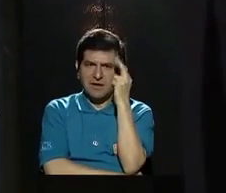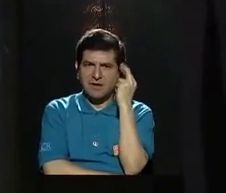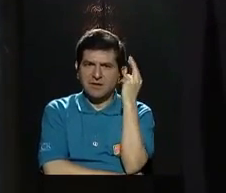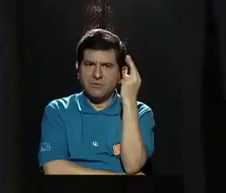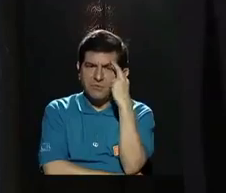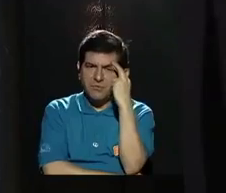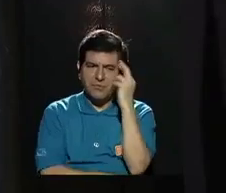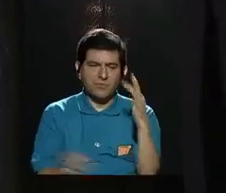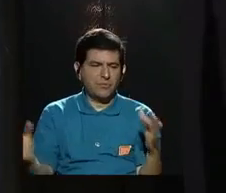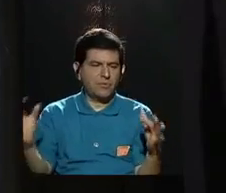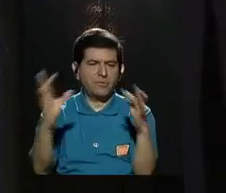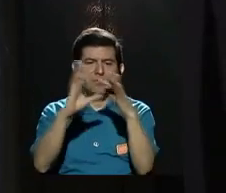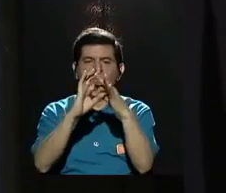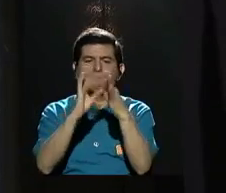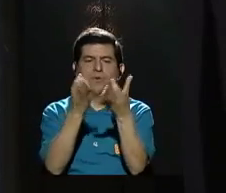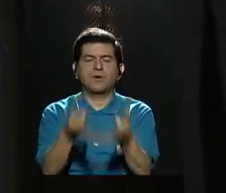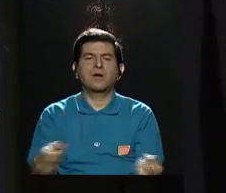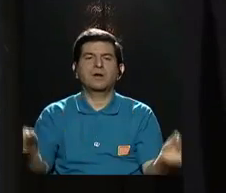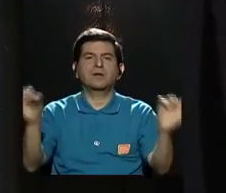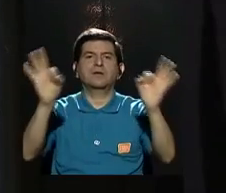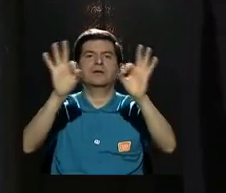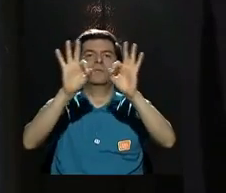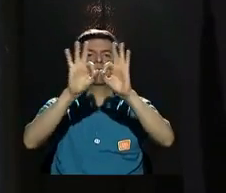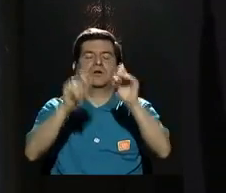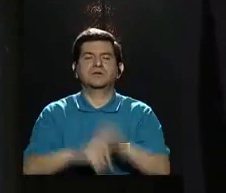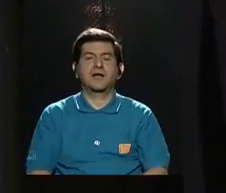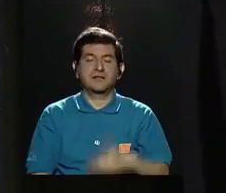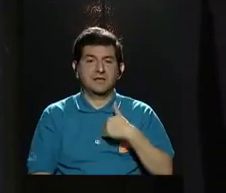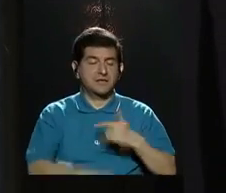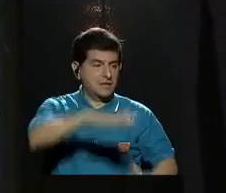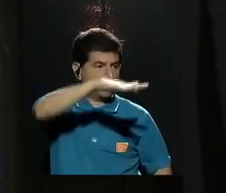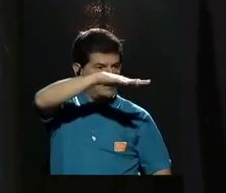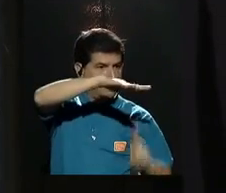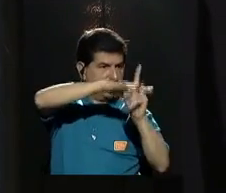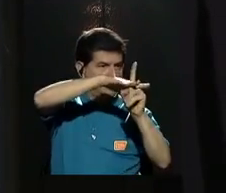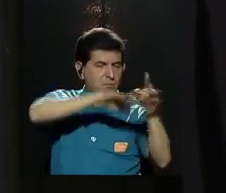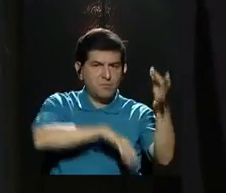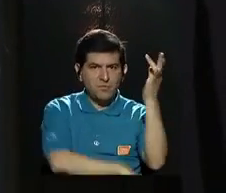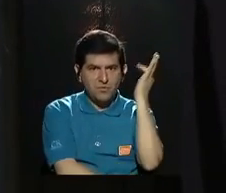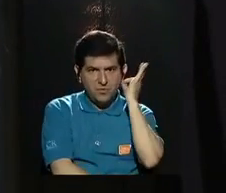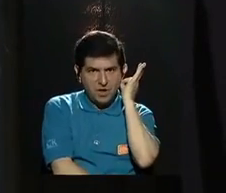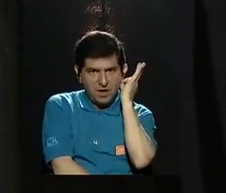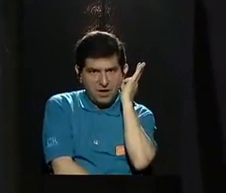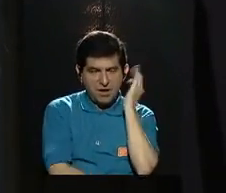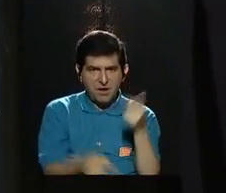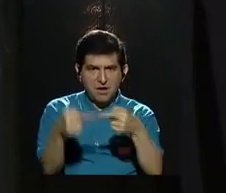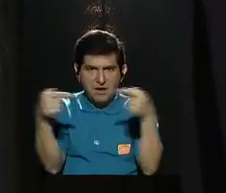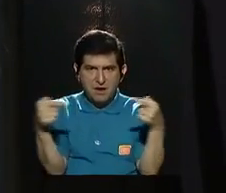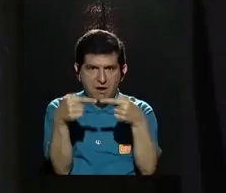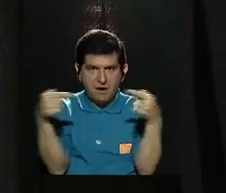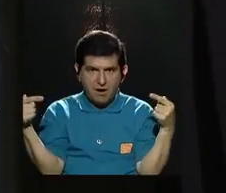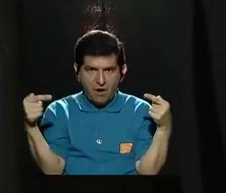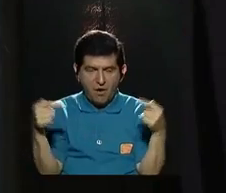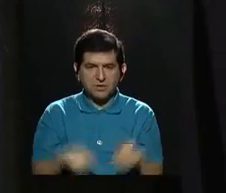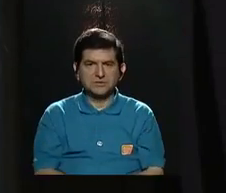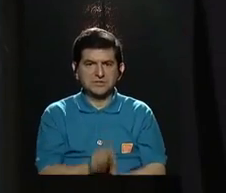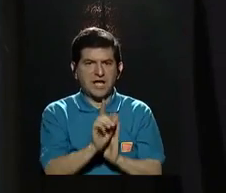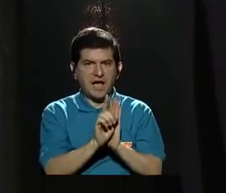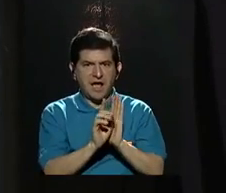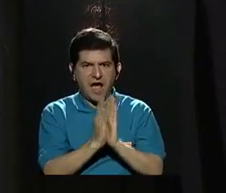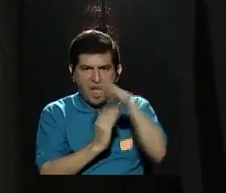connections between the rising of women against sexual assault, sexual